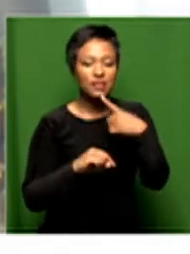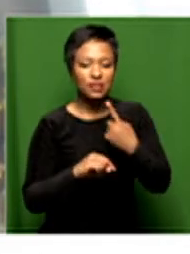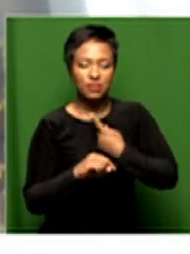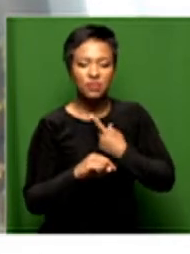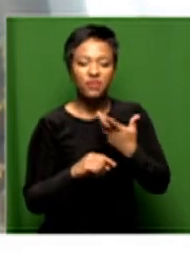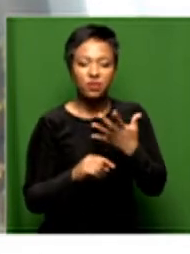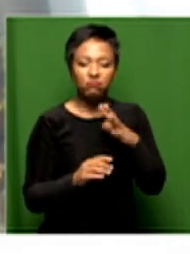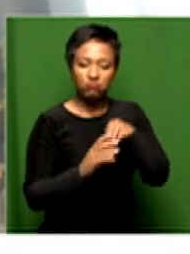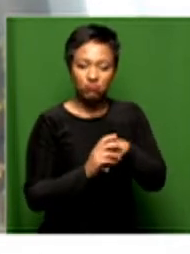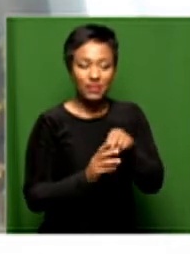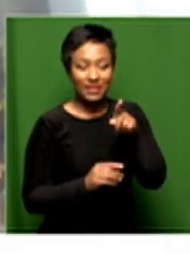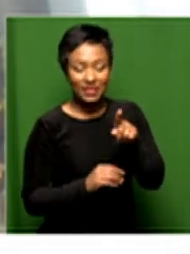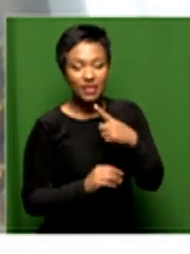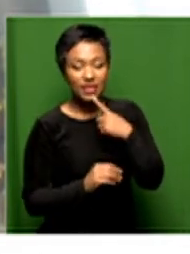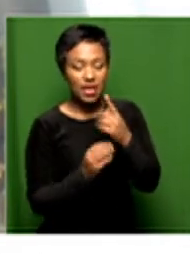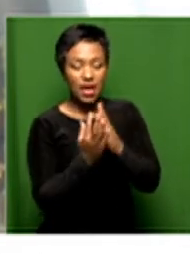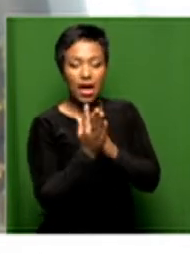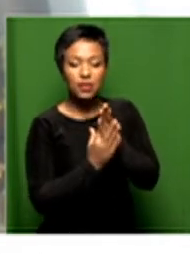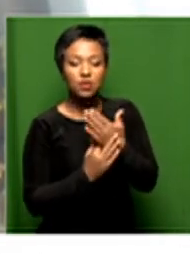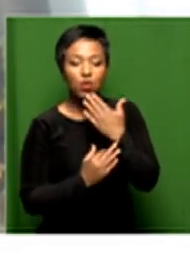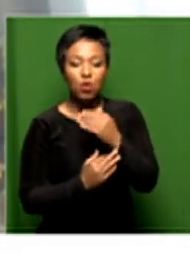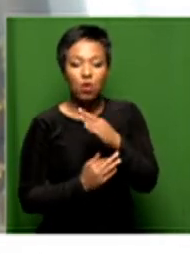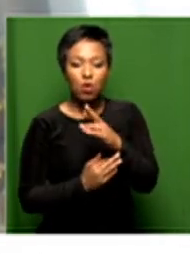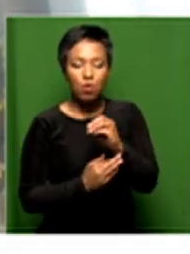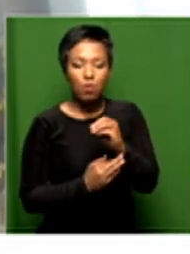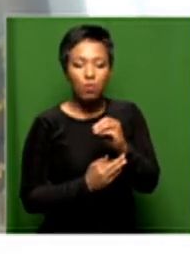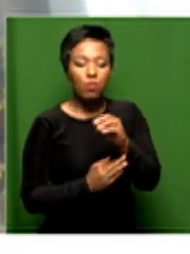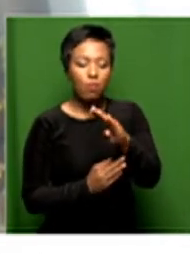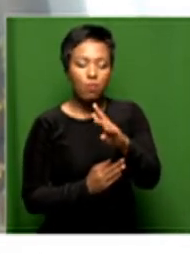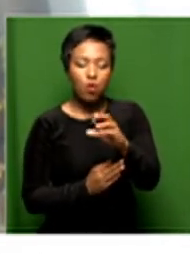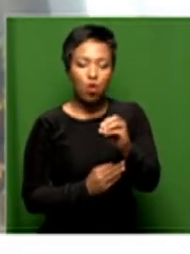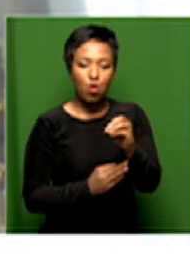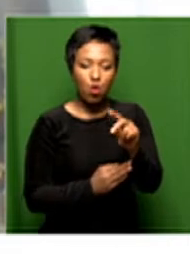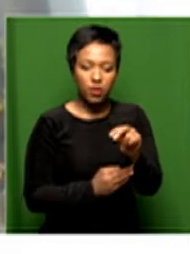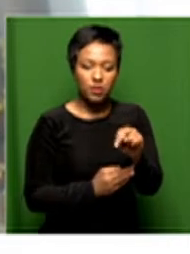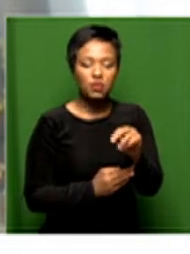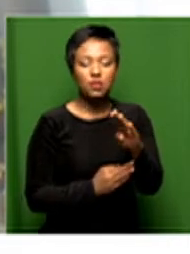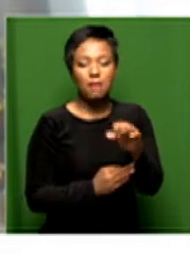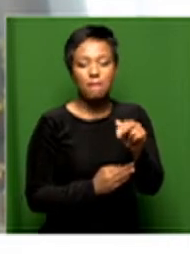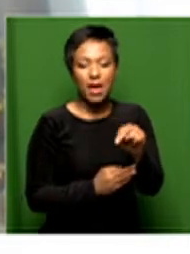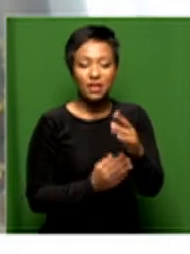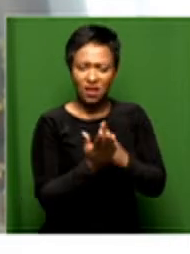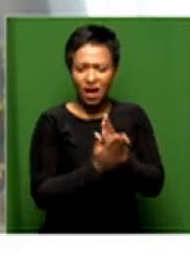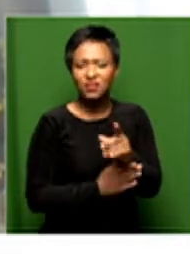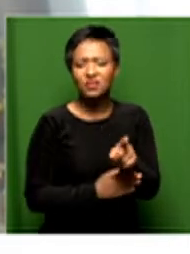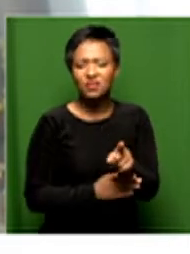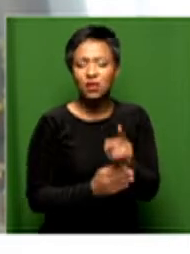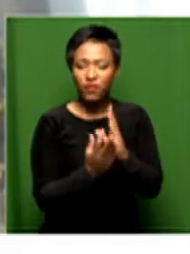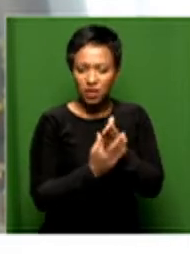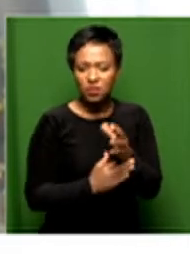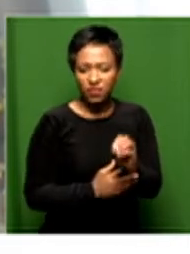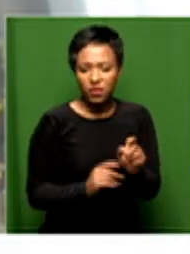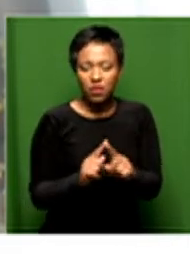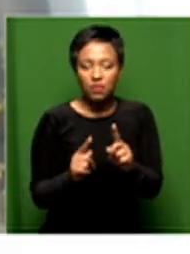as well, okay, that access to broadband is almost a fundamental right. Imagine today you and I are